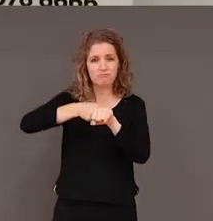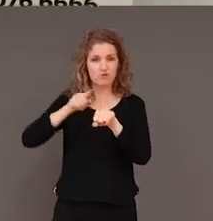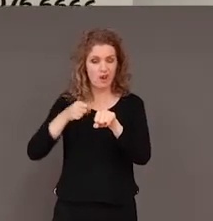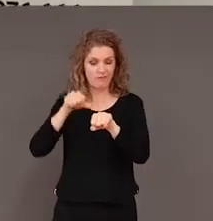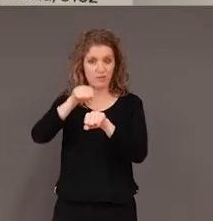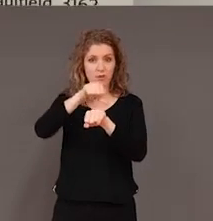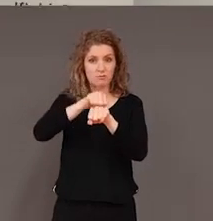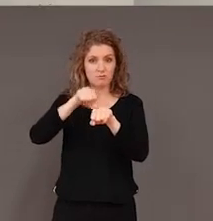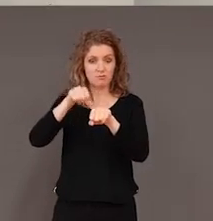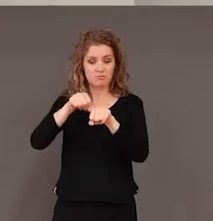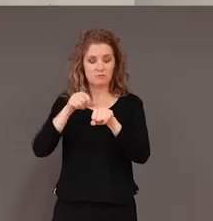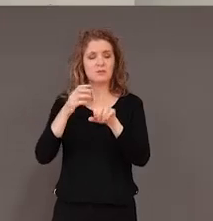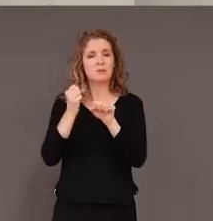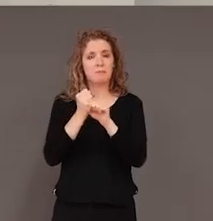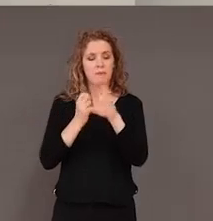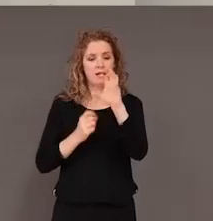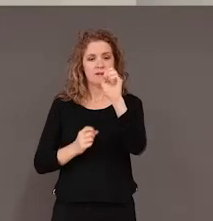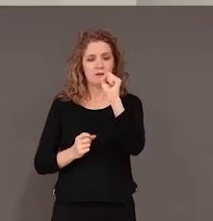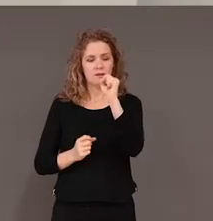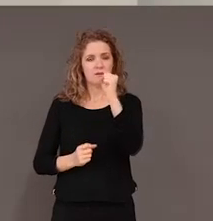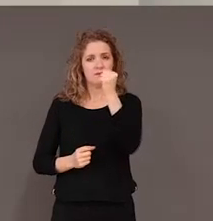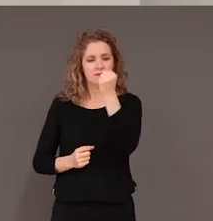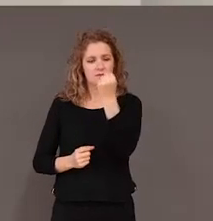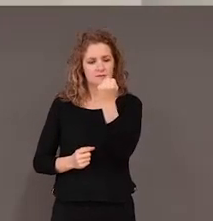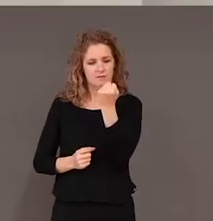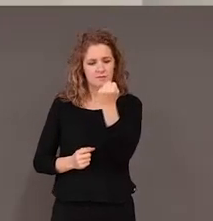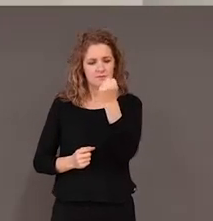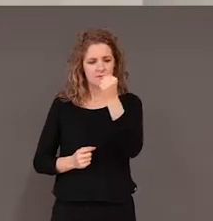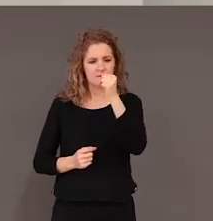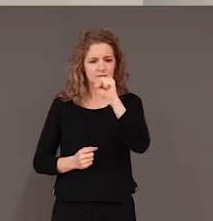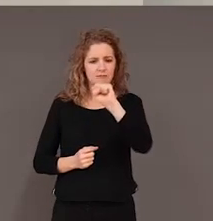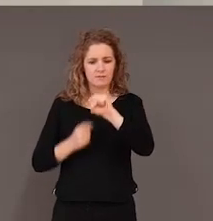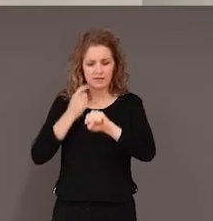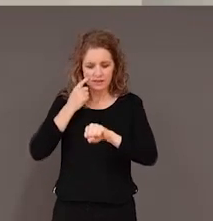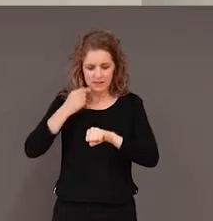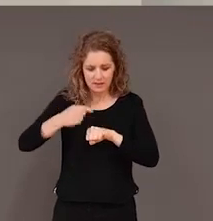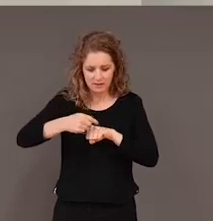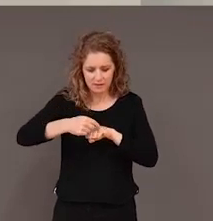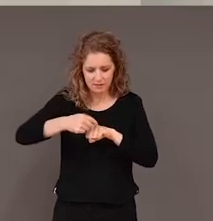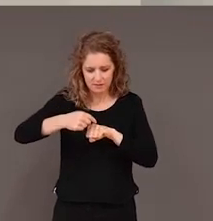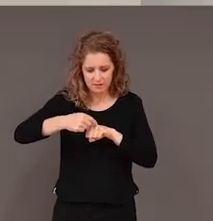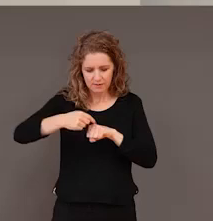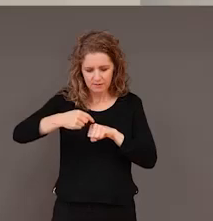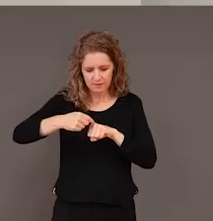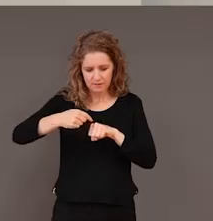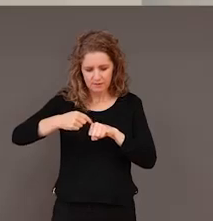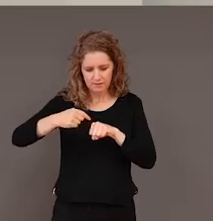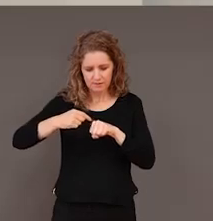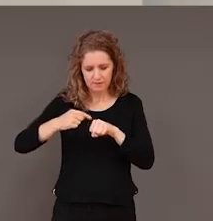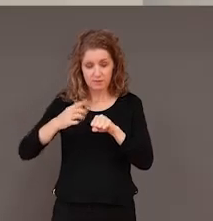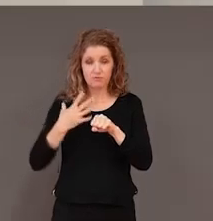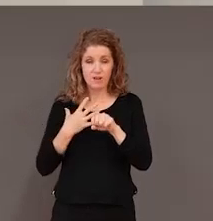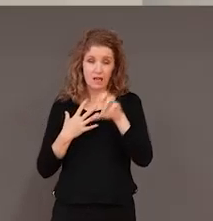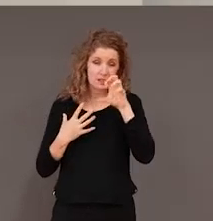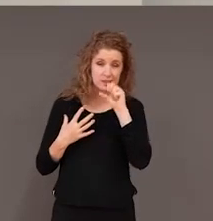Now gently curl your hand into a fist and rotate your fist and notice the grooves in the knuckles. Now